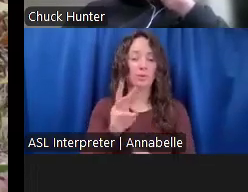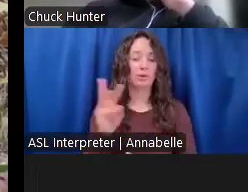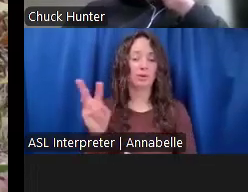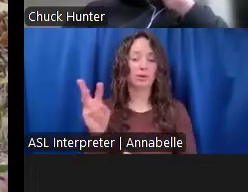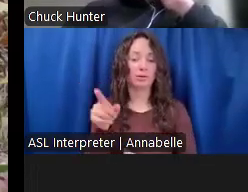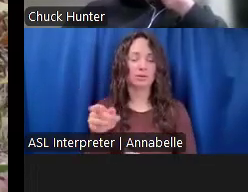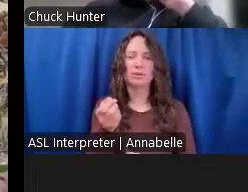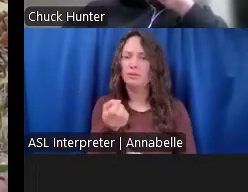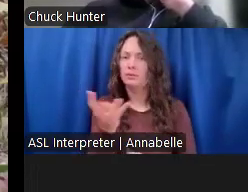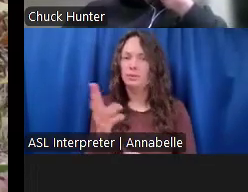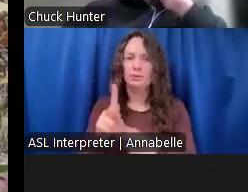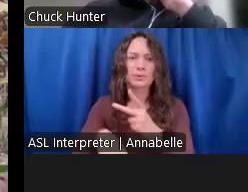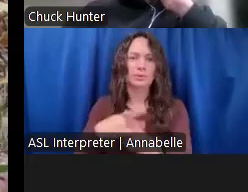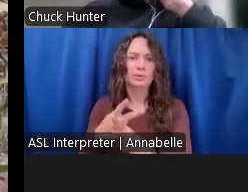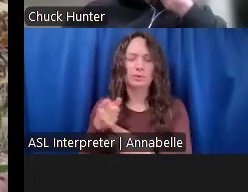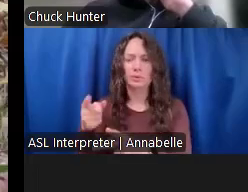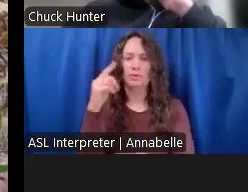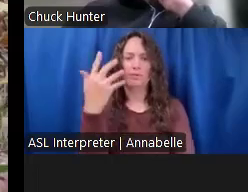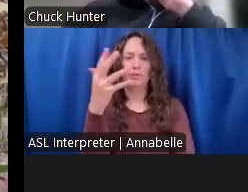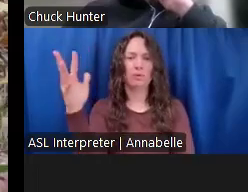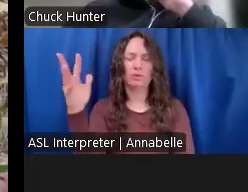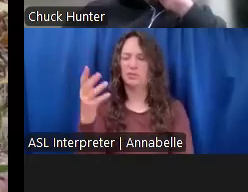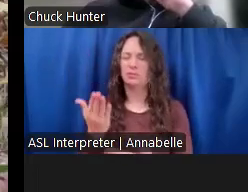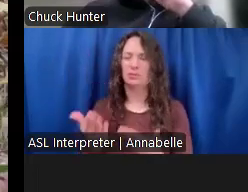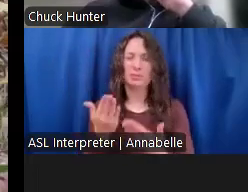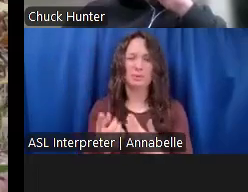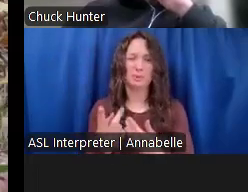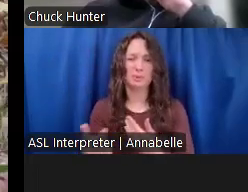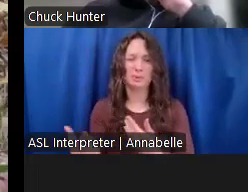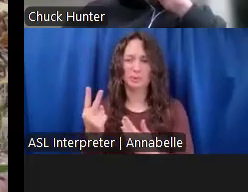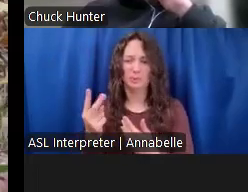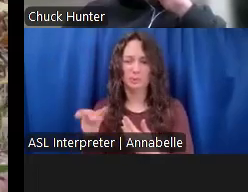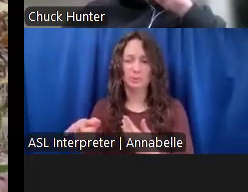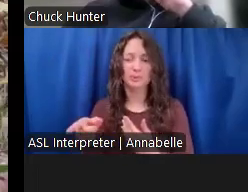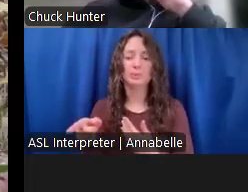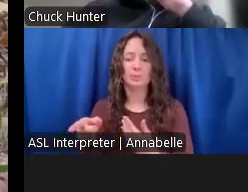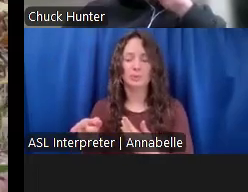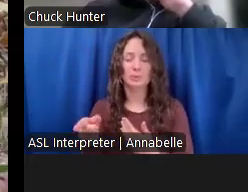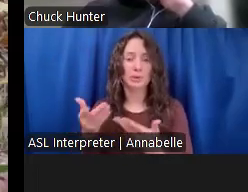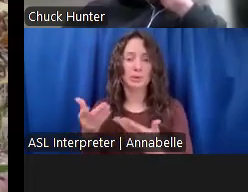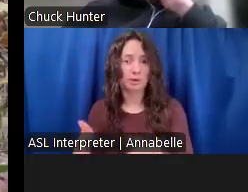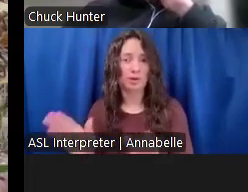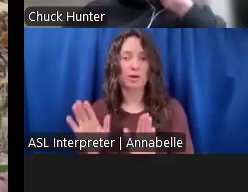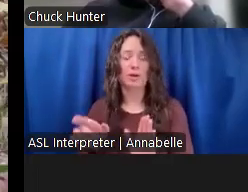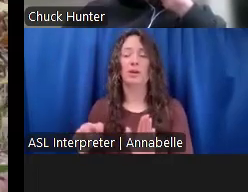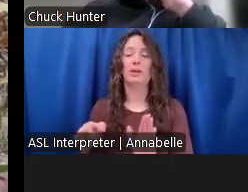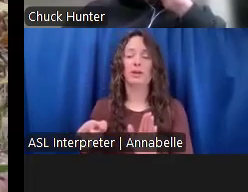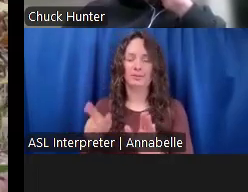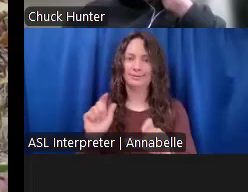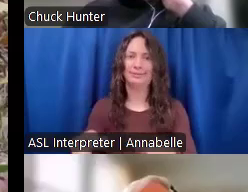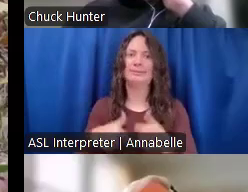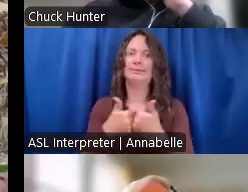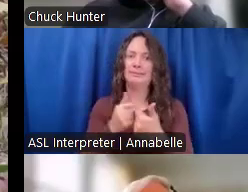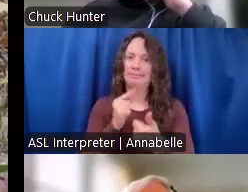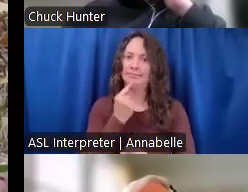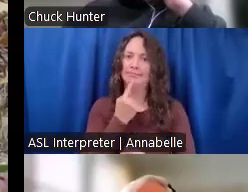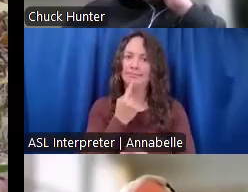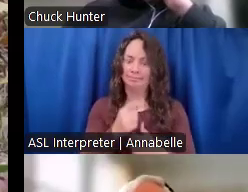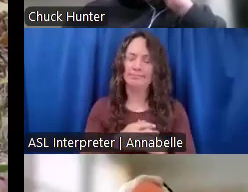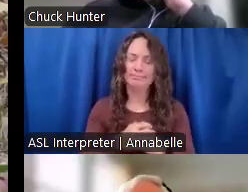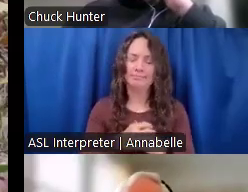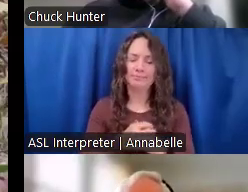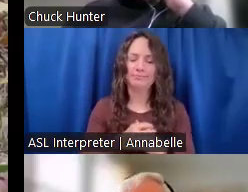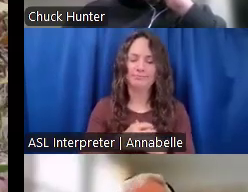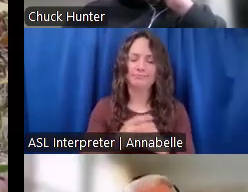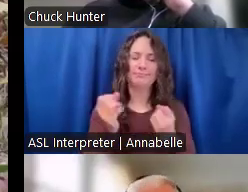forest, even losing a couple and losing the genetic variability from that landscape is a huge challenge. So certainly something many of